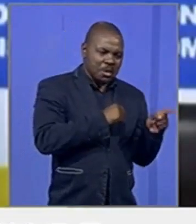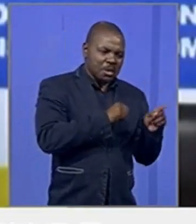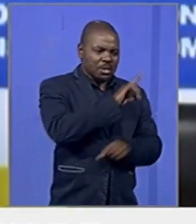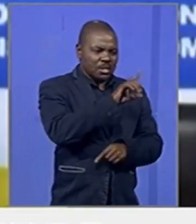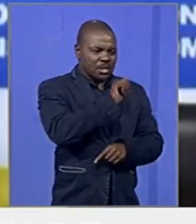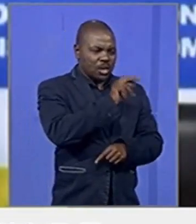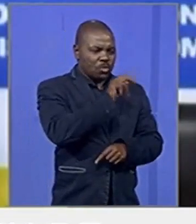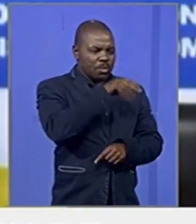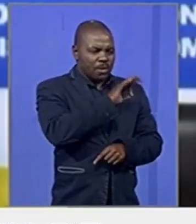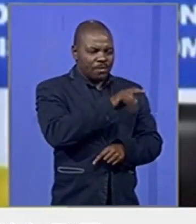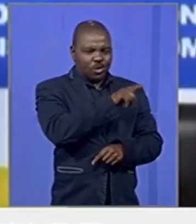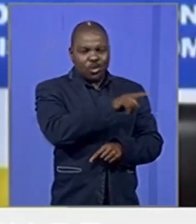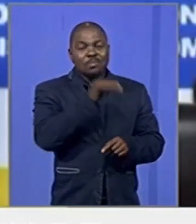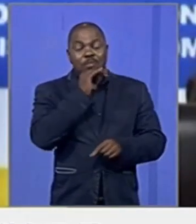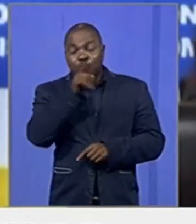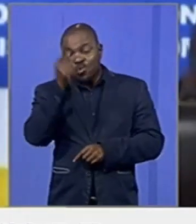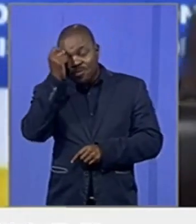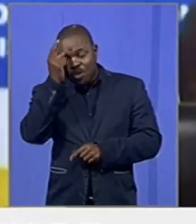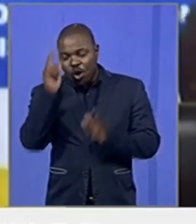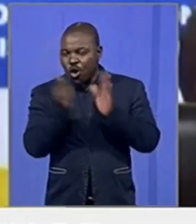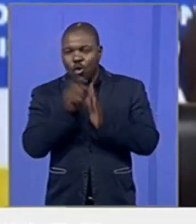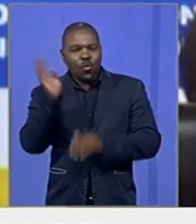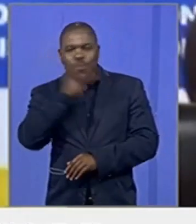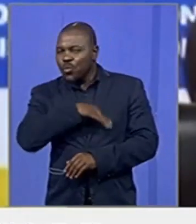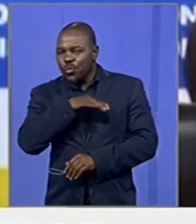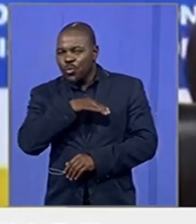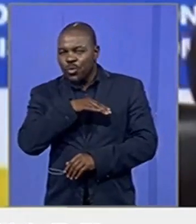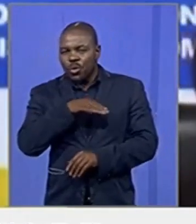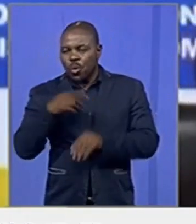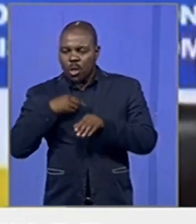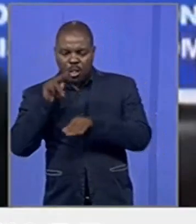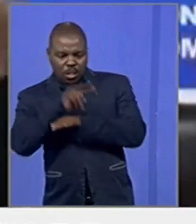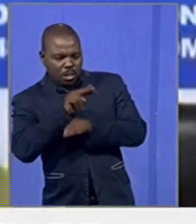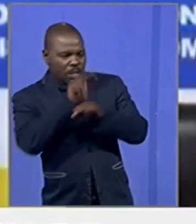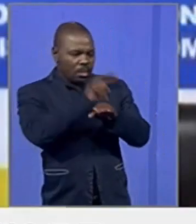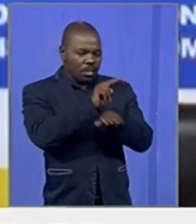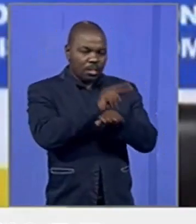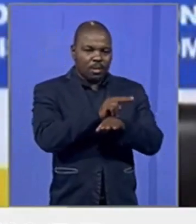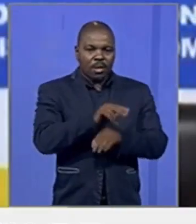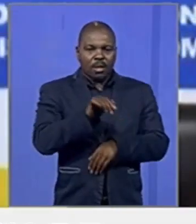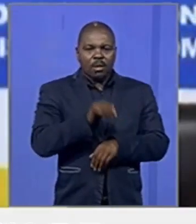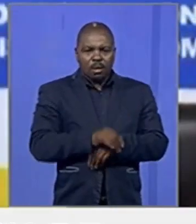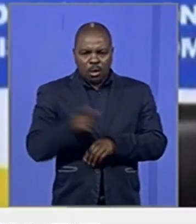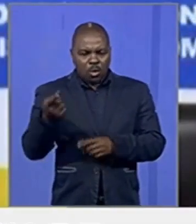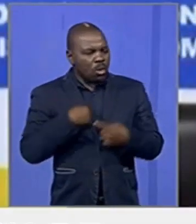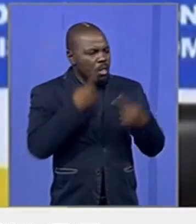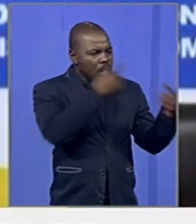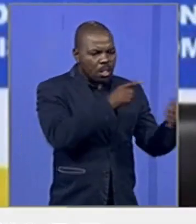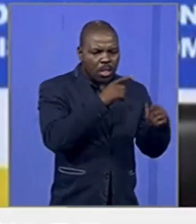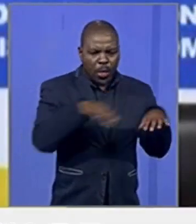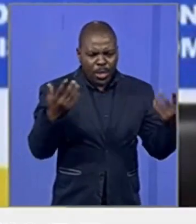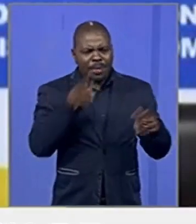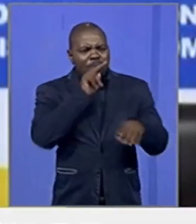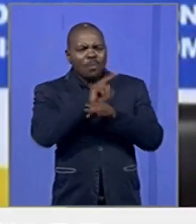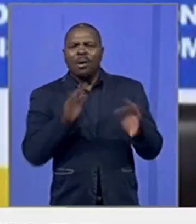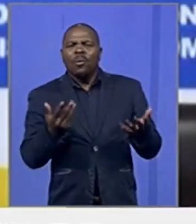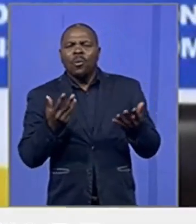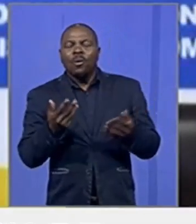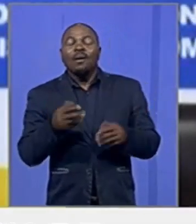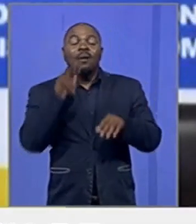ZANU-PF. Then you don't understand the role of observers. If we don't go where he is, how will we observe? Observing means